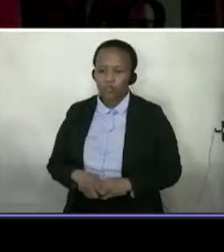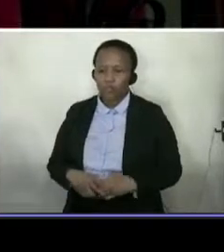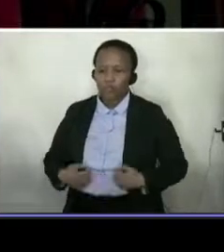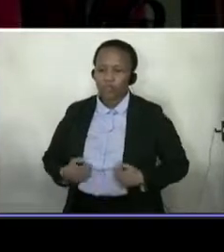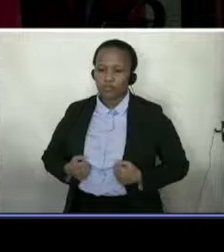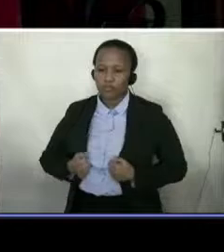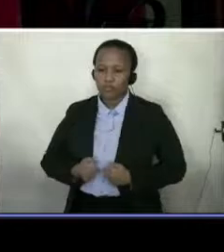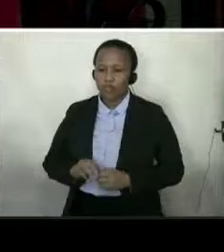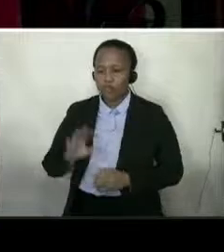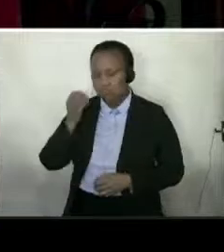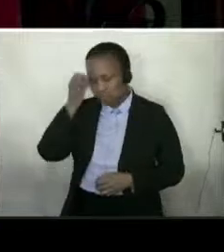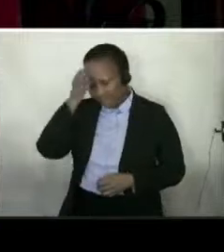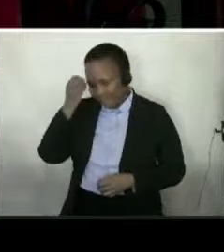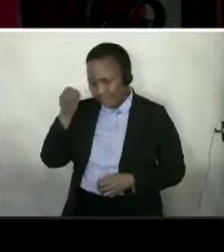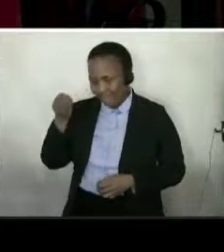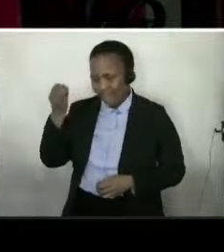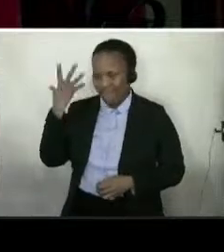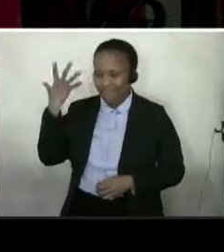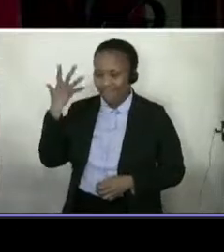Sekosi.